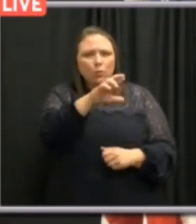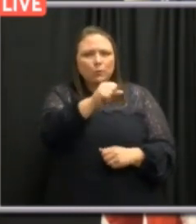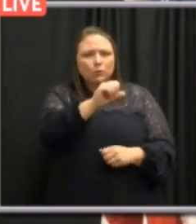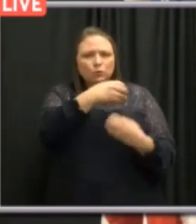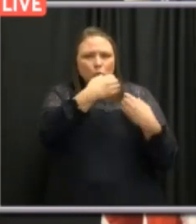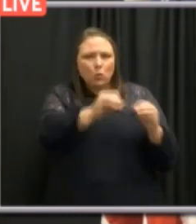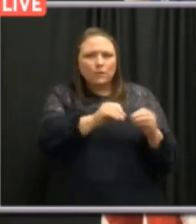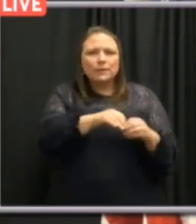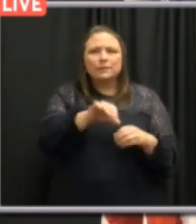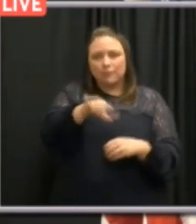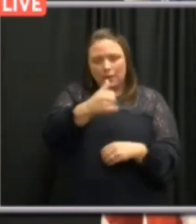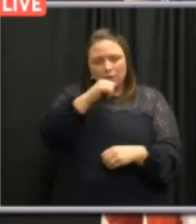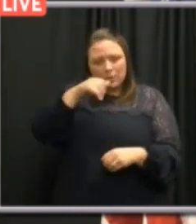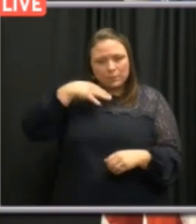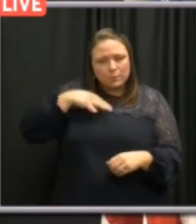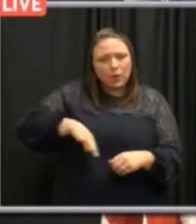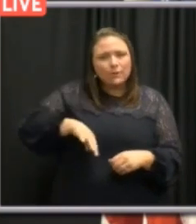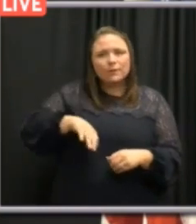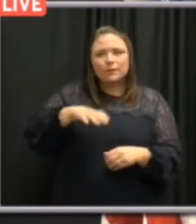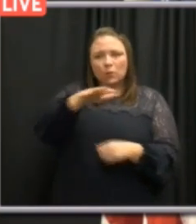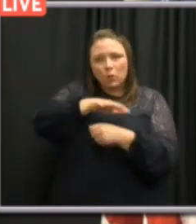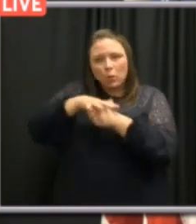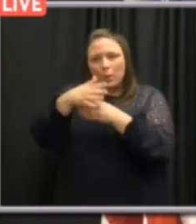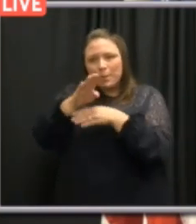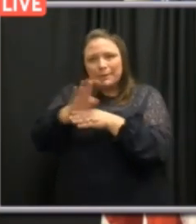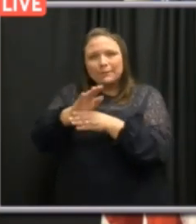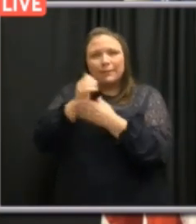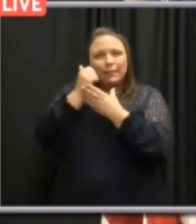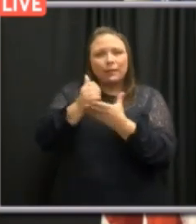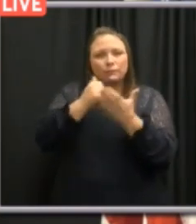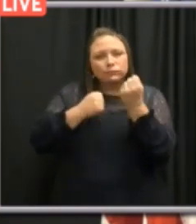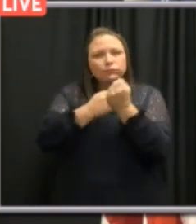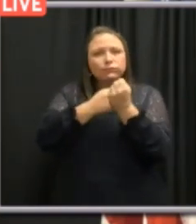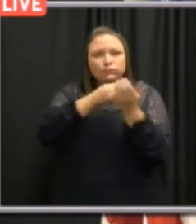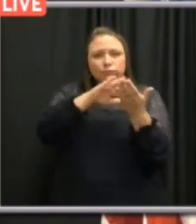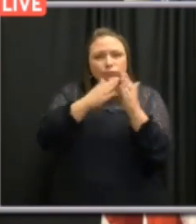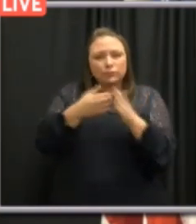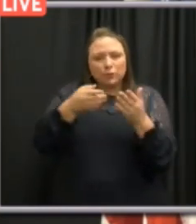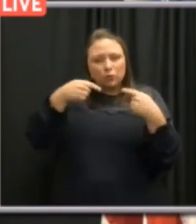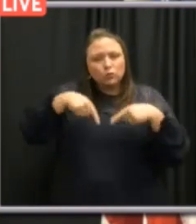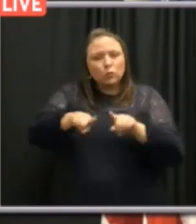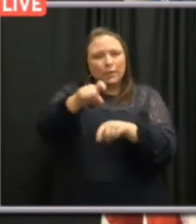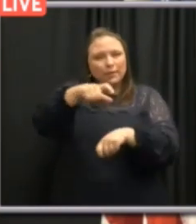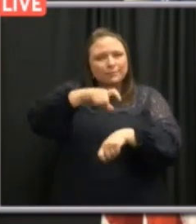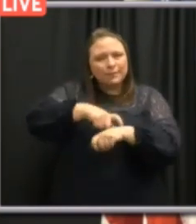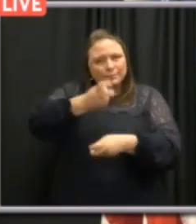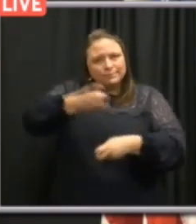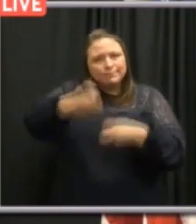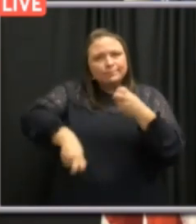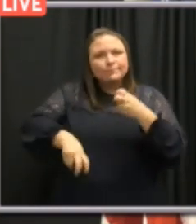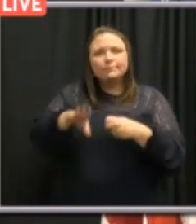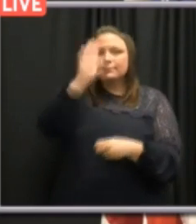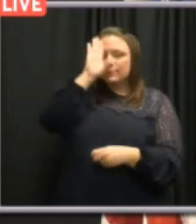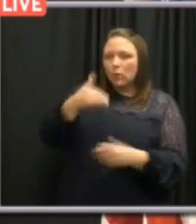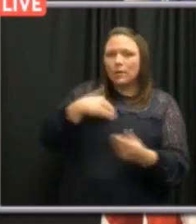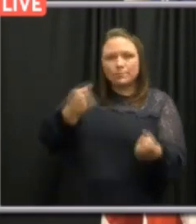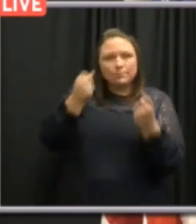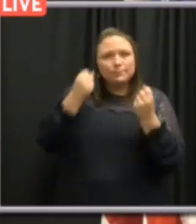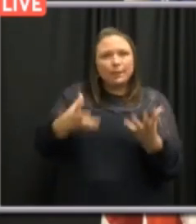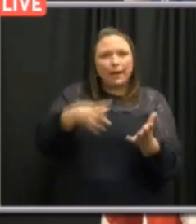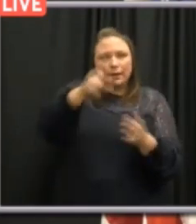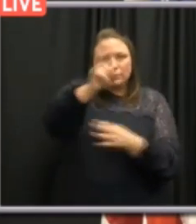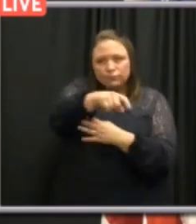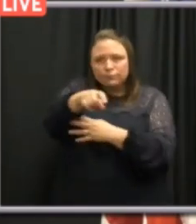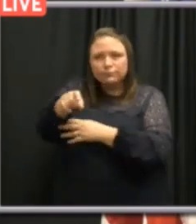and nonprofits to help support our community through this very difficult time. We recognize that there are a multitude of needs in